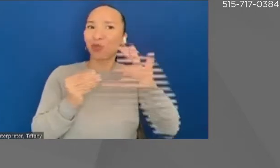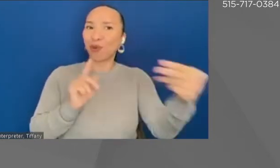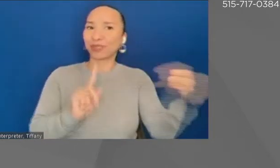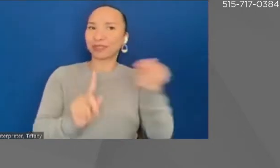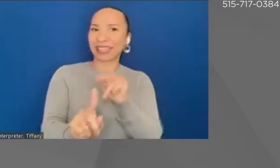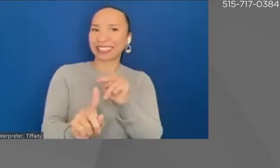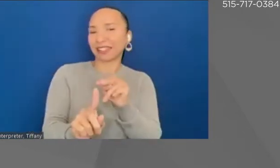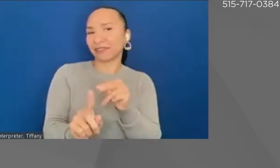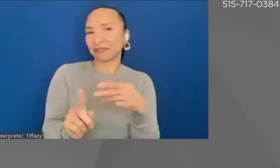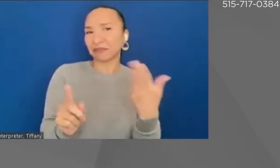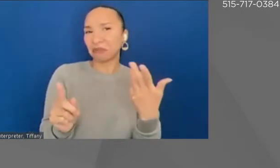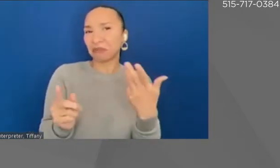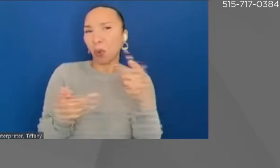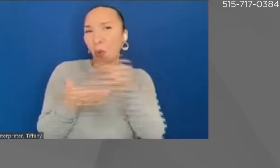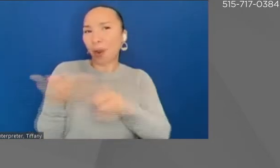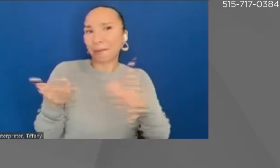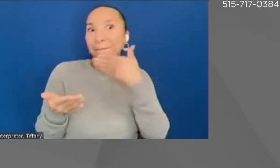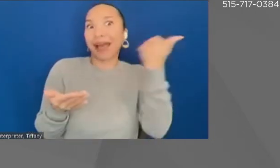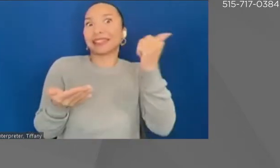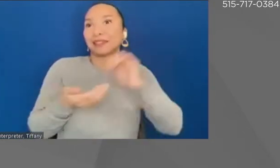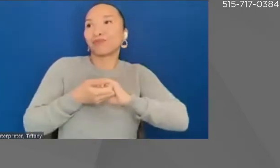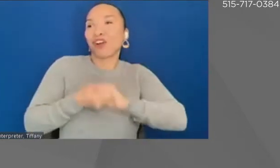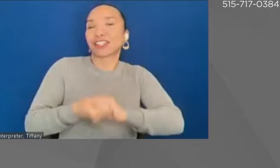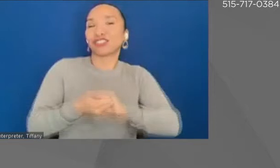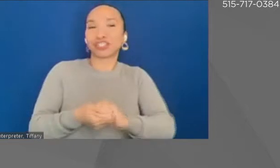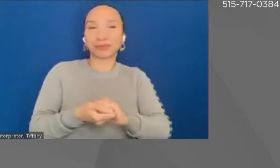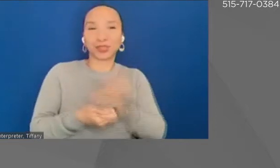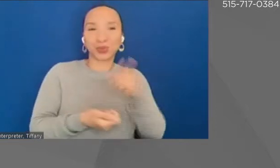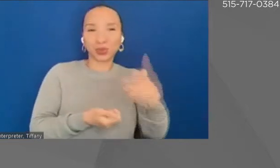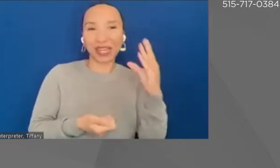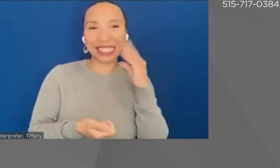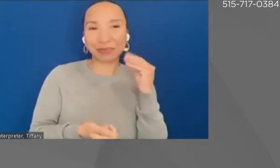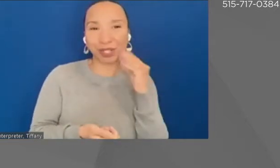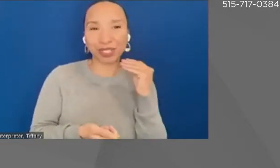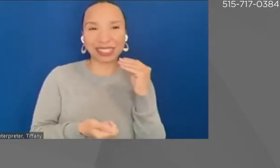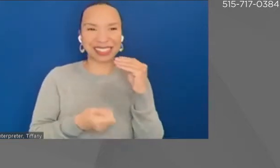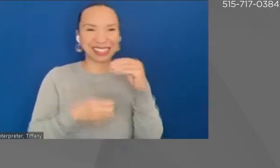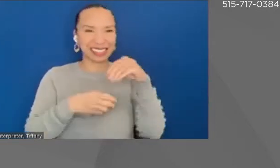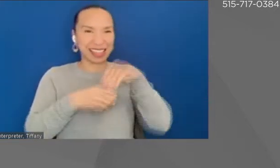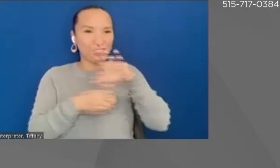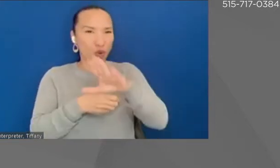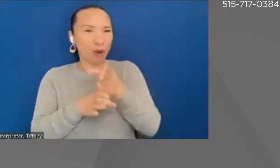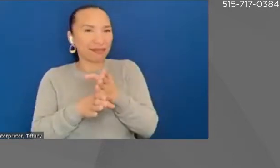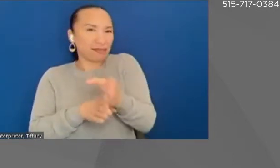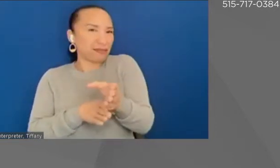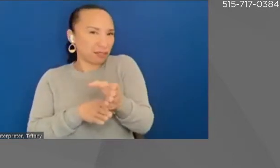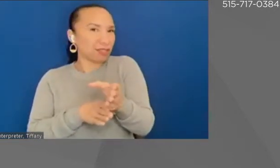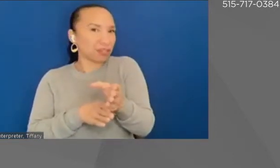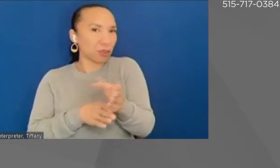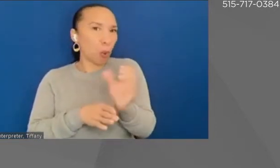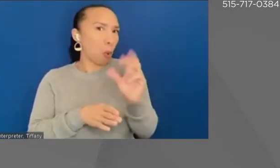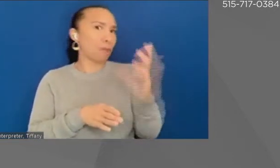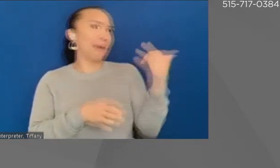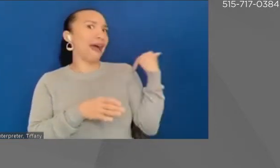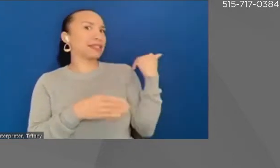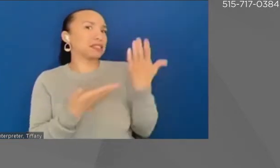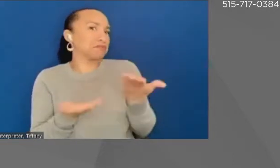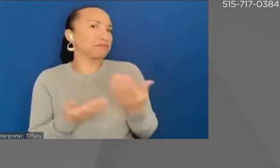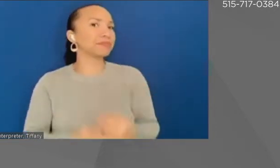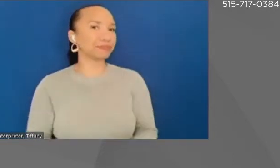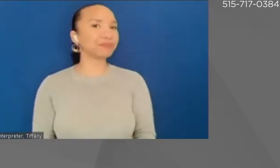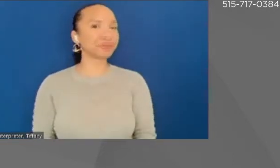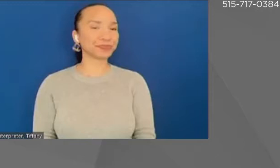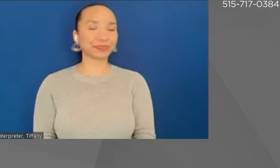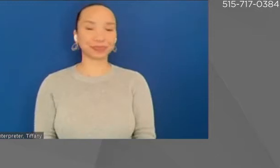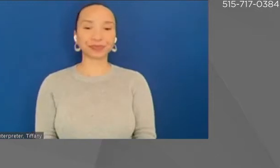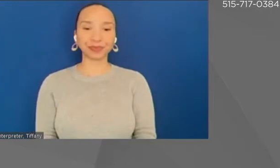have been some of the best partnerships or collaborations that you've had, within your work that you do currently or even in your past work? Yeah, I